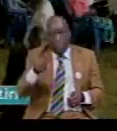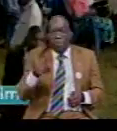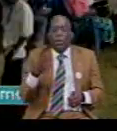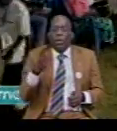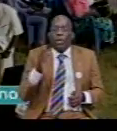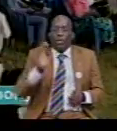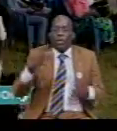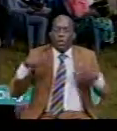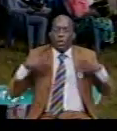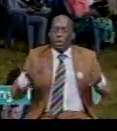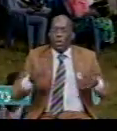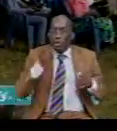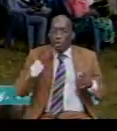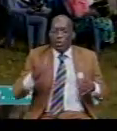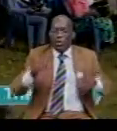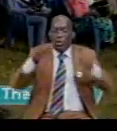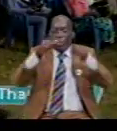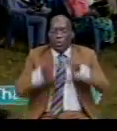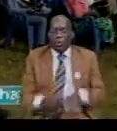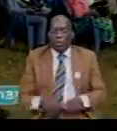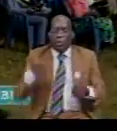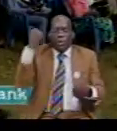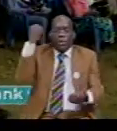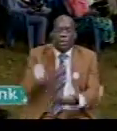is permanent.